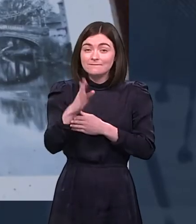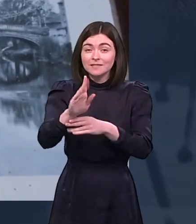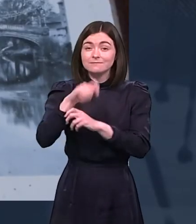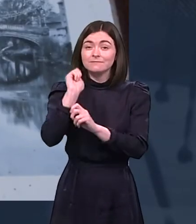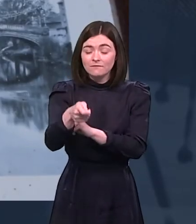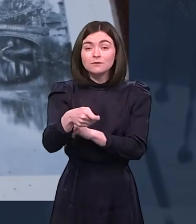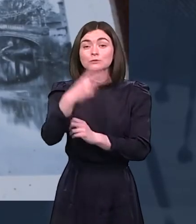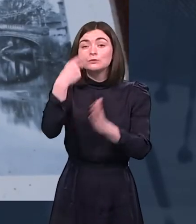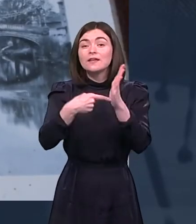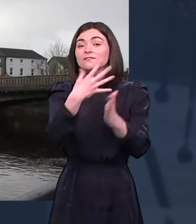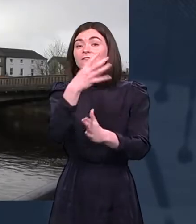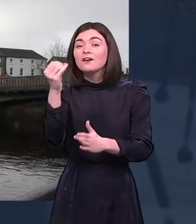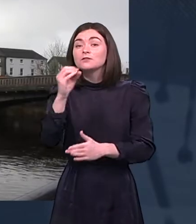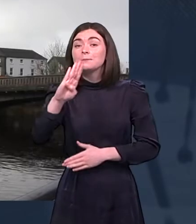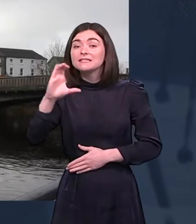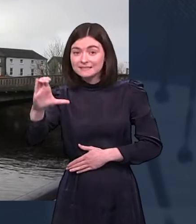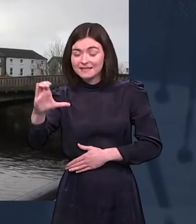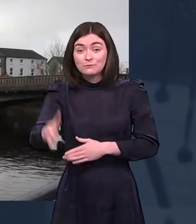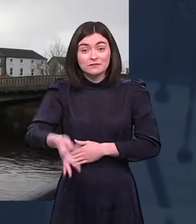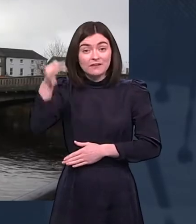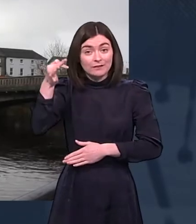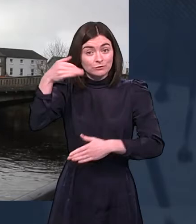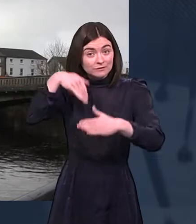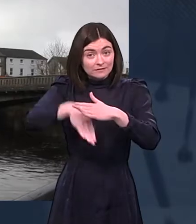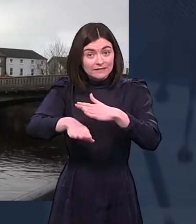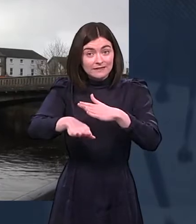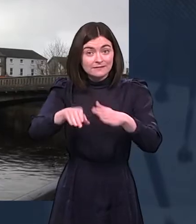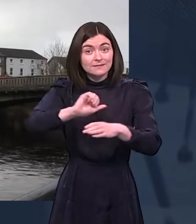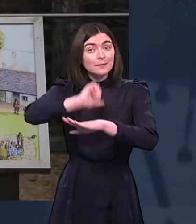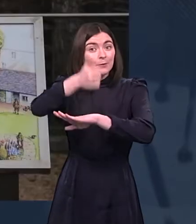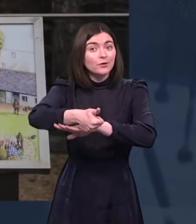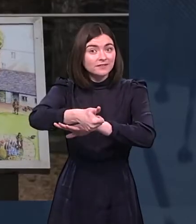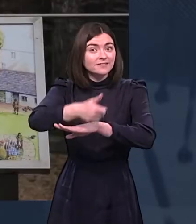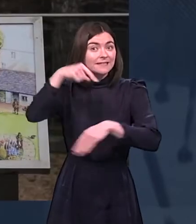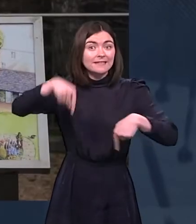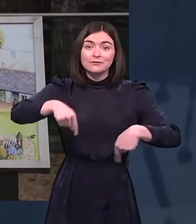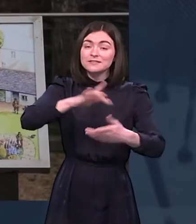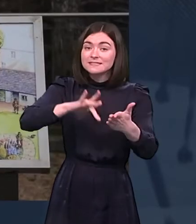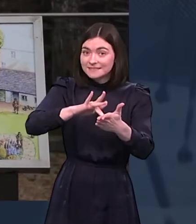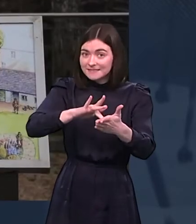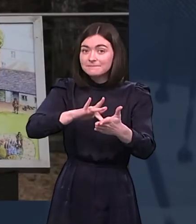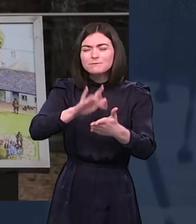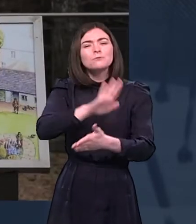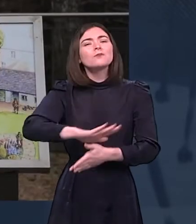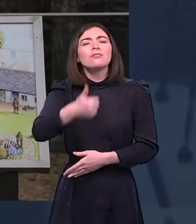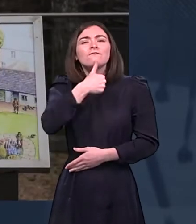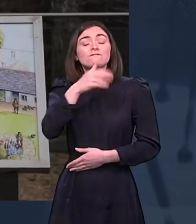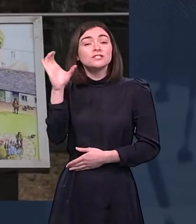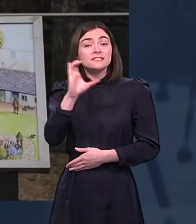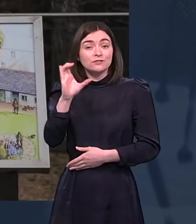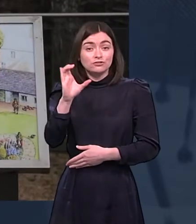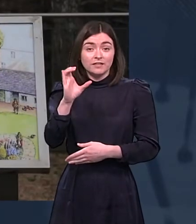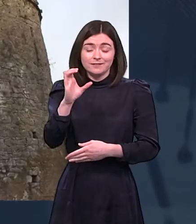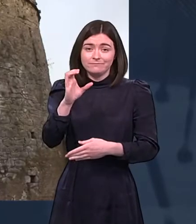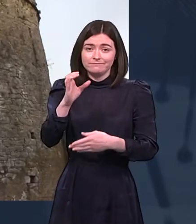2500 BC was discovered just beneath John's Bridge in the city. From around the 1st century BC, ring forts were built in the